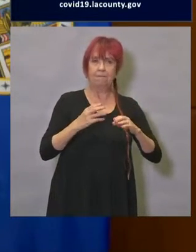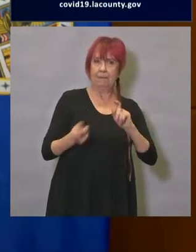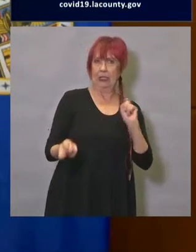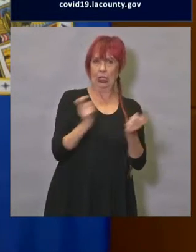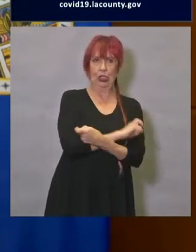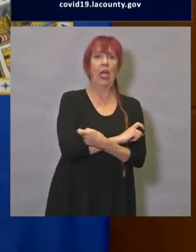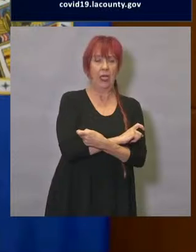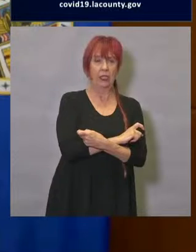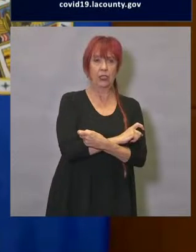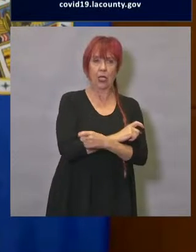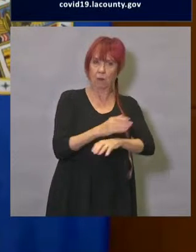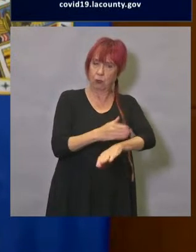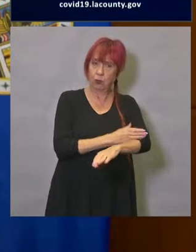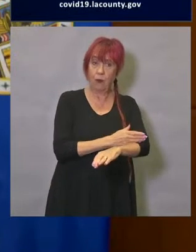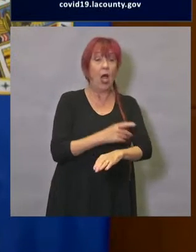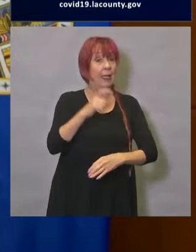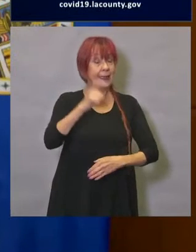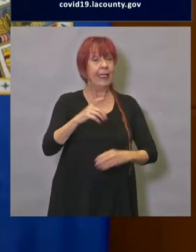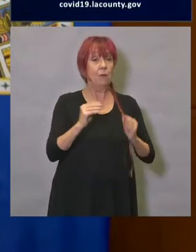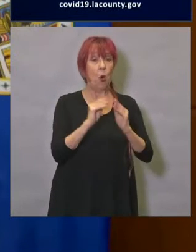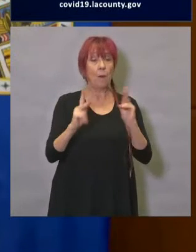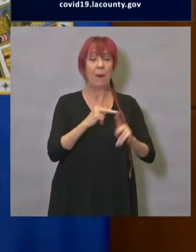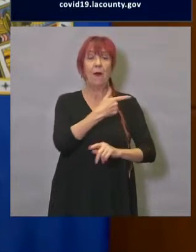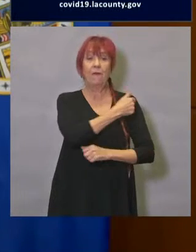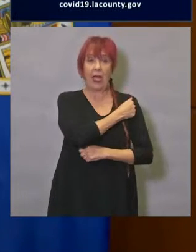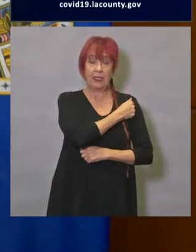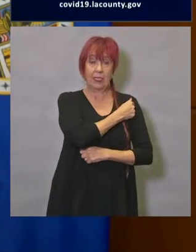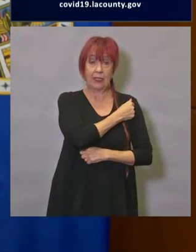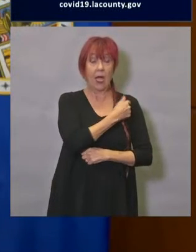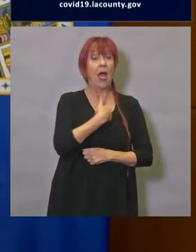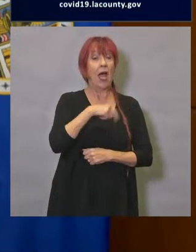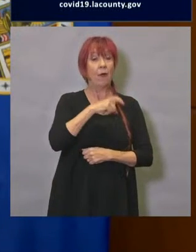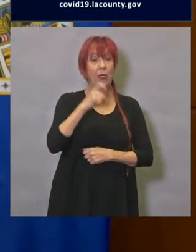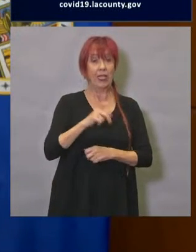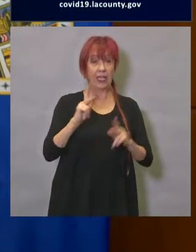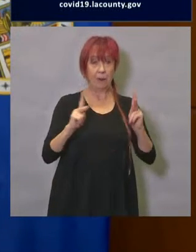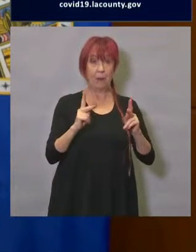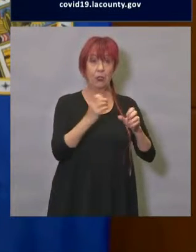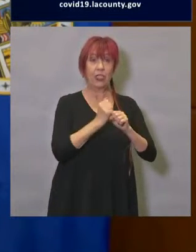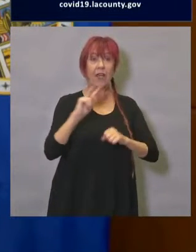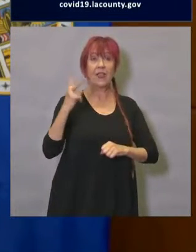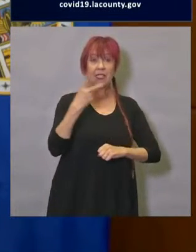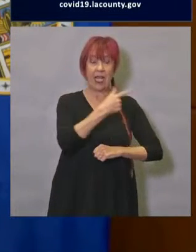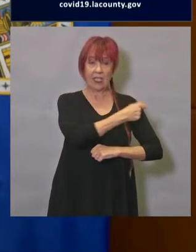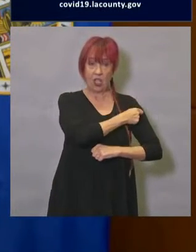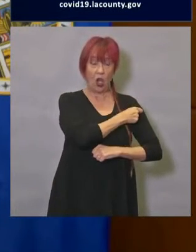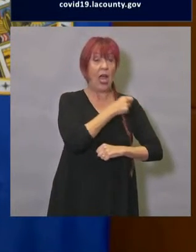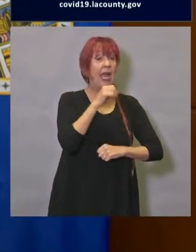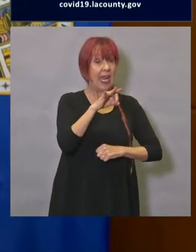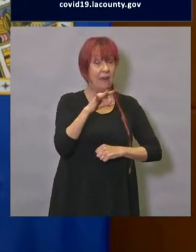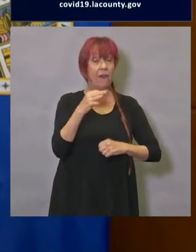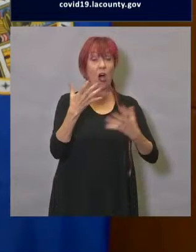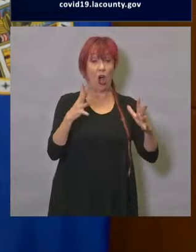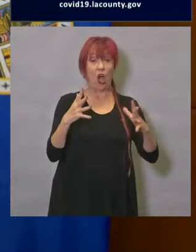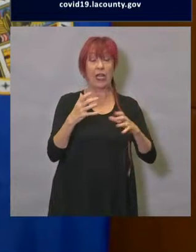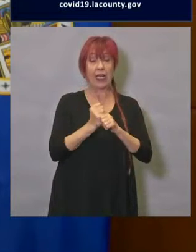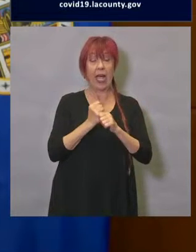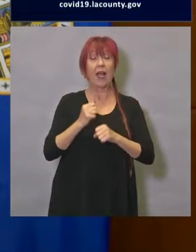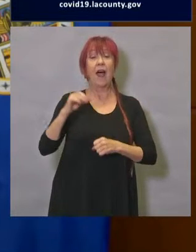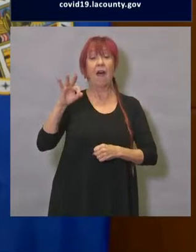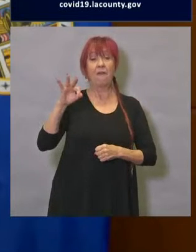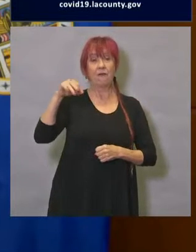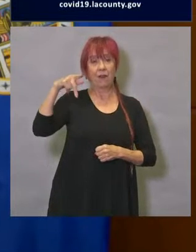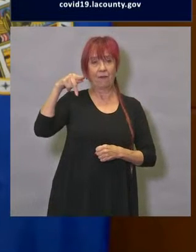more people vaccinated. And for people to get their second dose if they receive the Pfizer or Moderna vaccine, don't forget to do